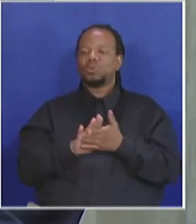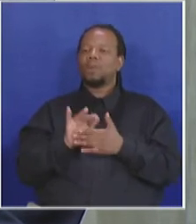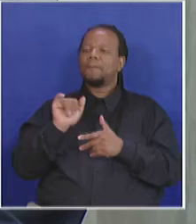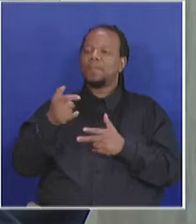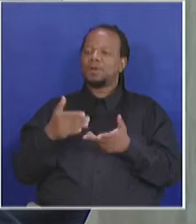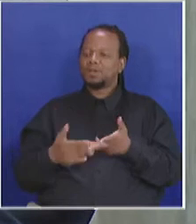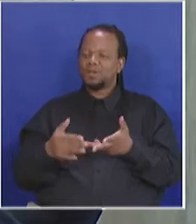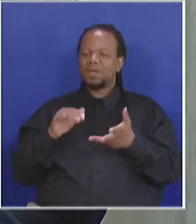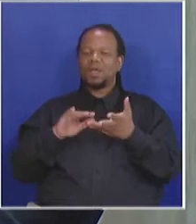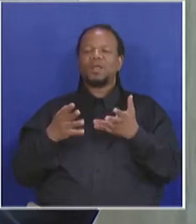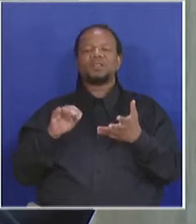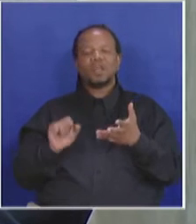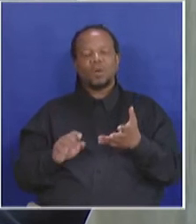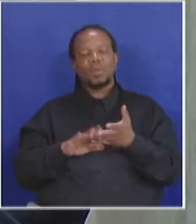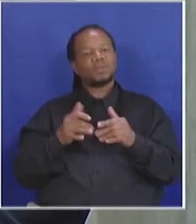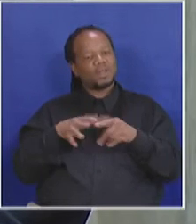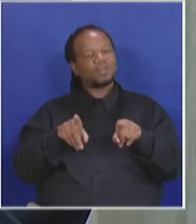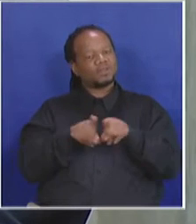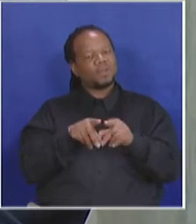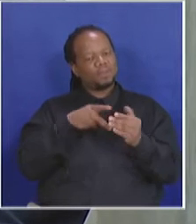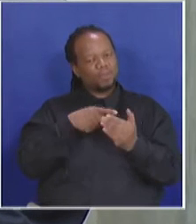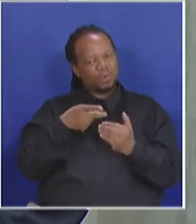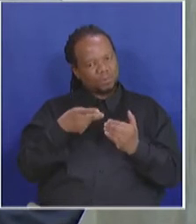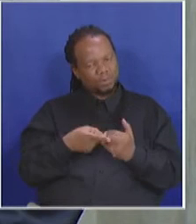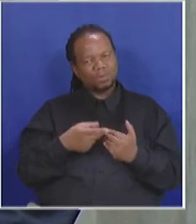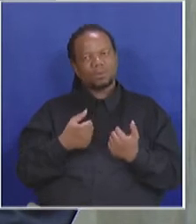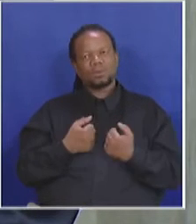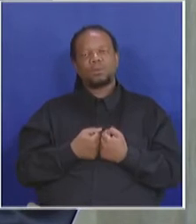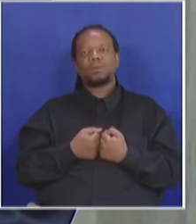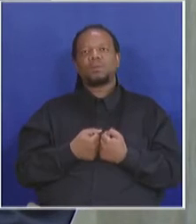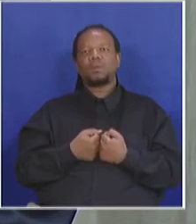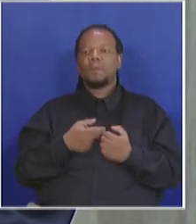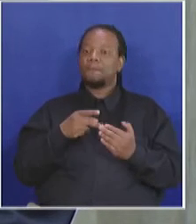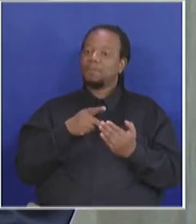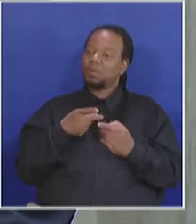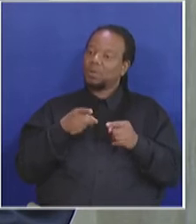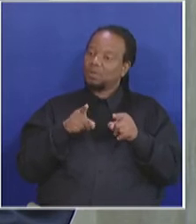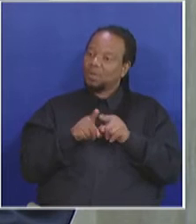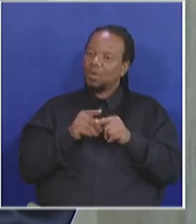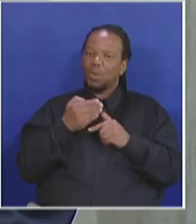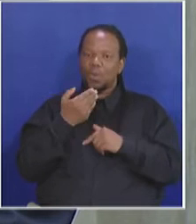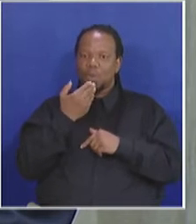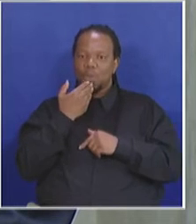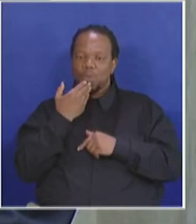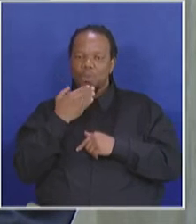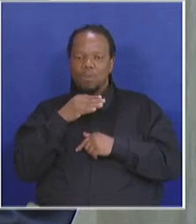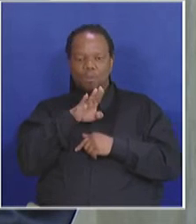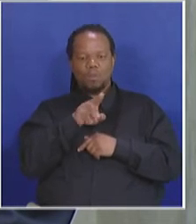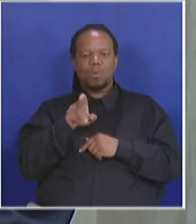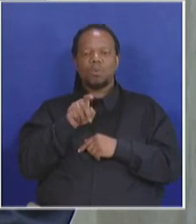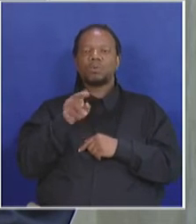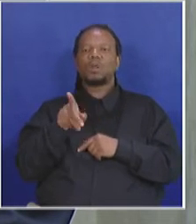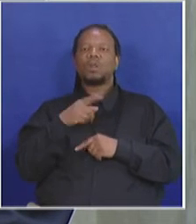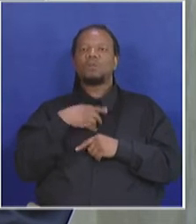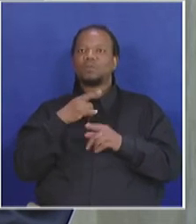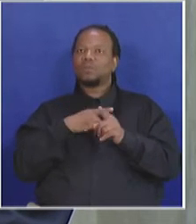Matadeni, Eskaweni, and others. Projects were clustered like this by Umntwana in order to spring out development. Long live